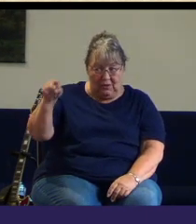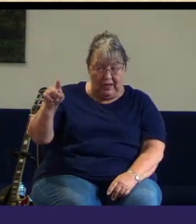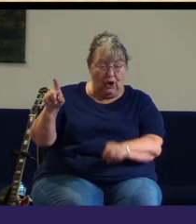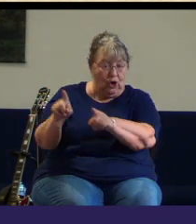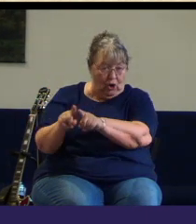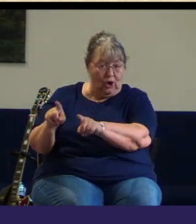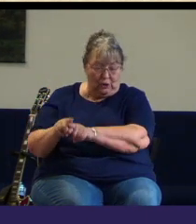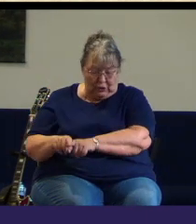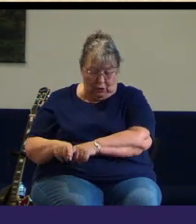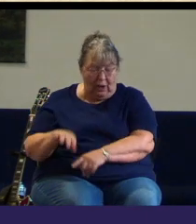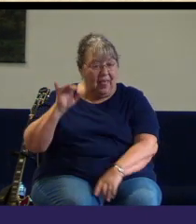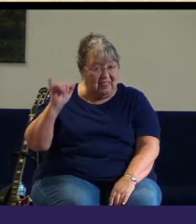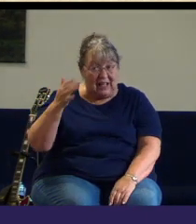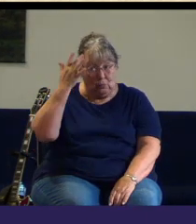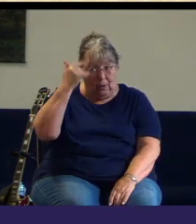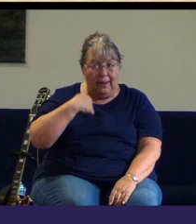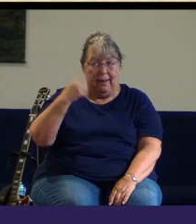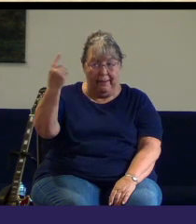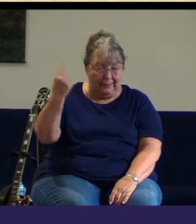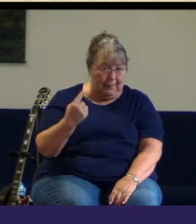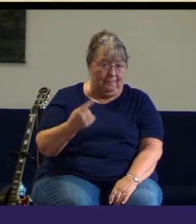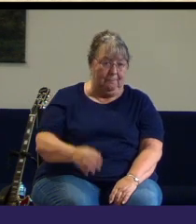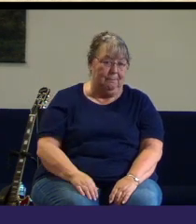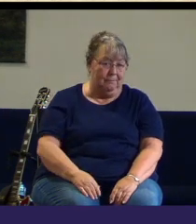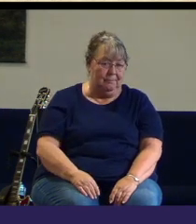also. That is why I have come.